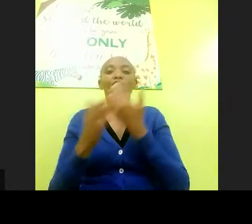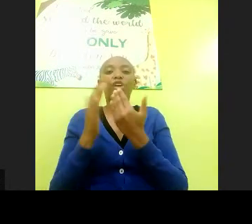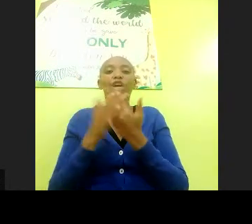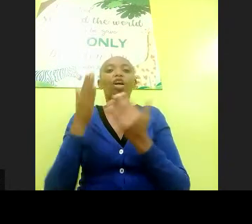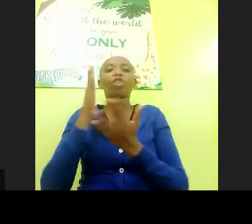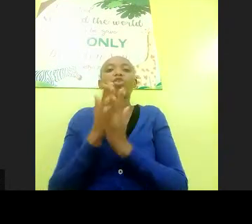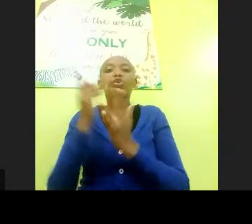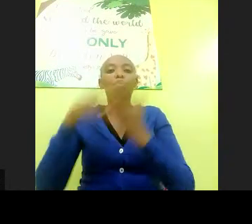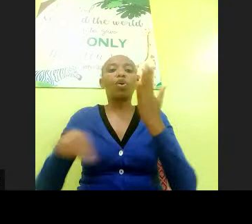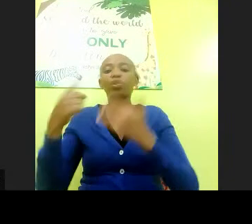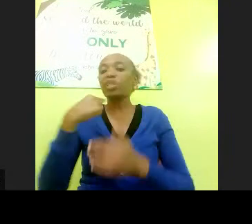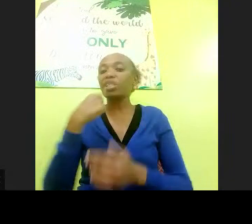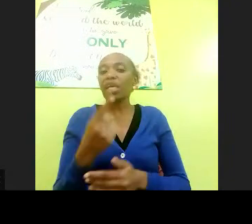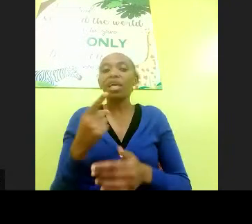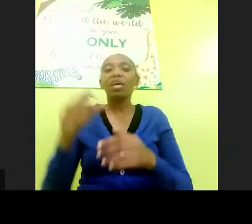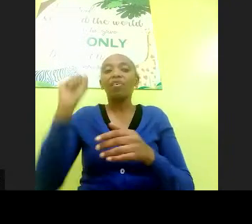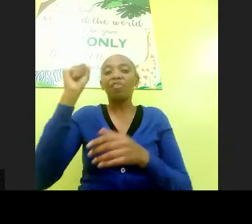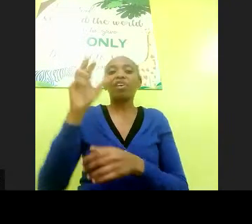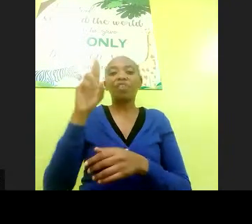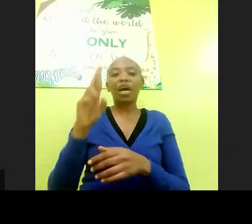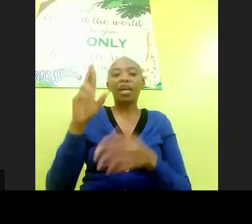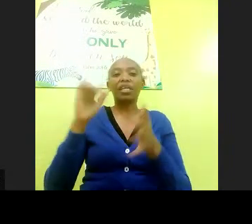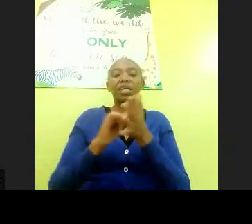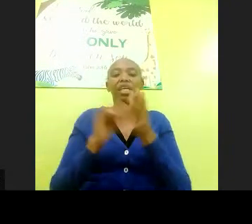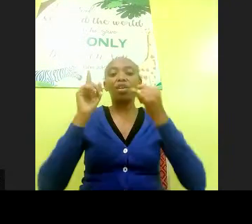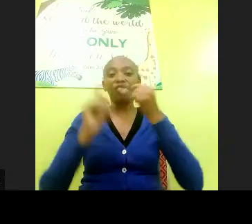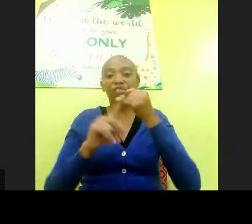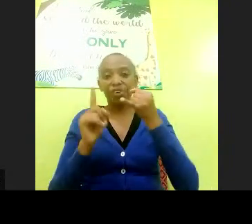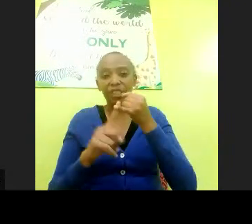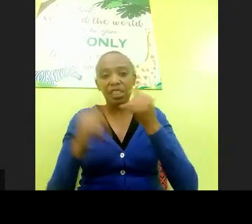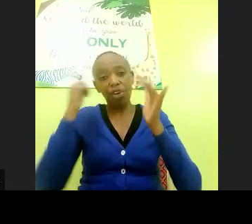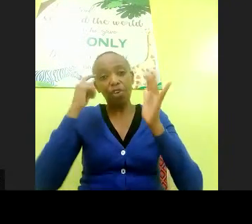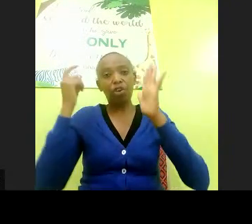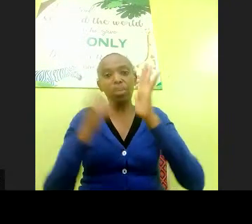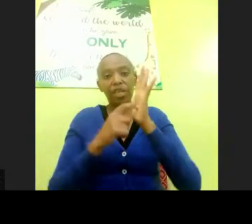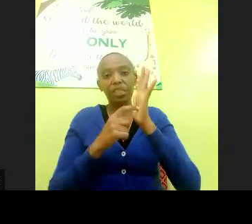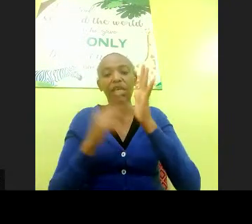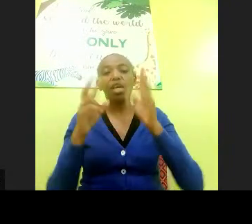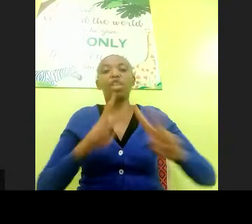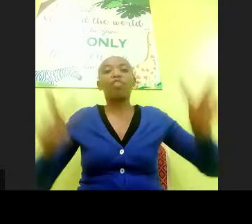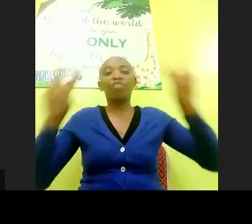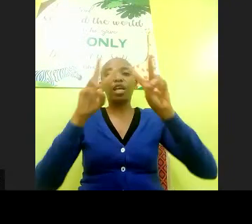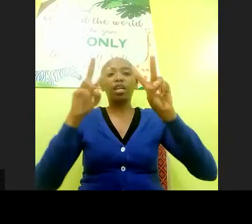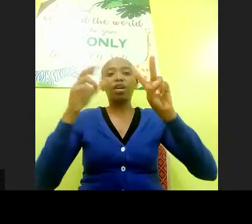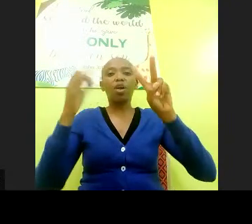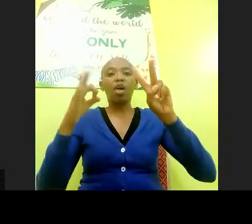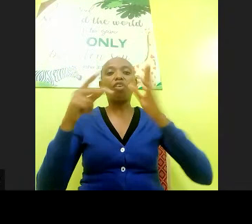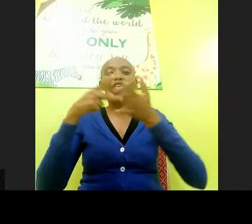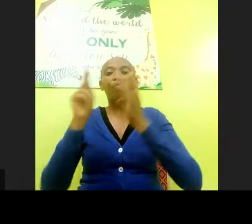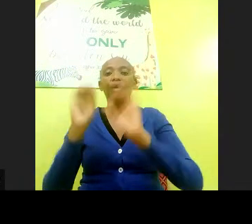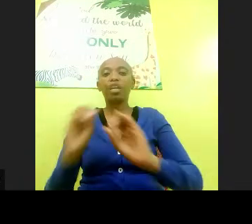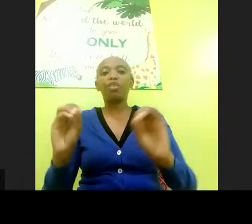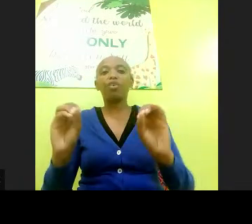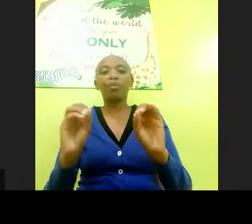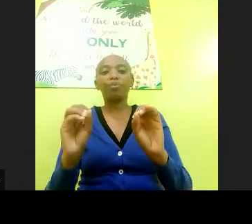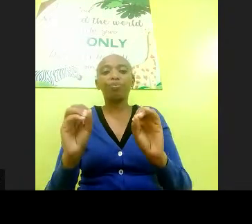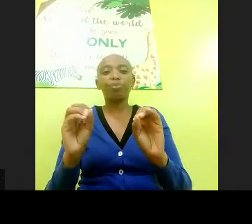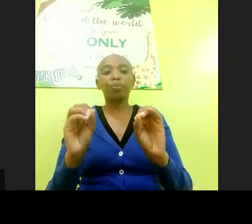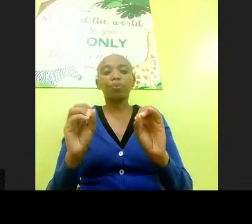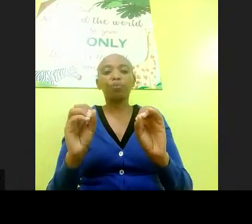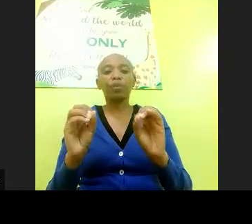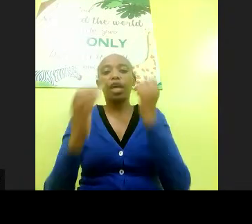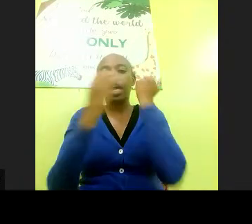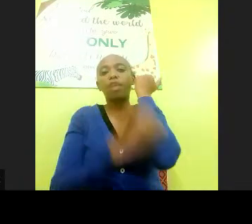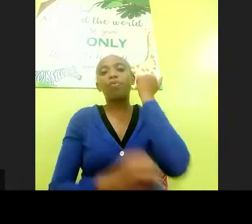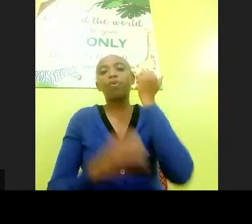5 Rs, which the first one is recognizing the value of unpaid and poorly